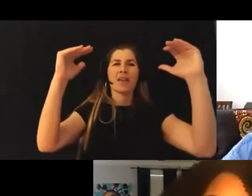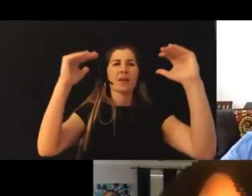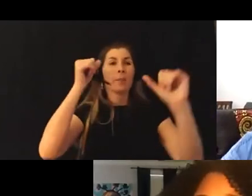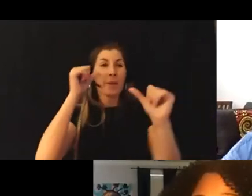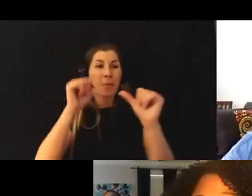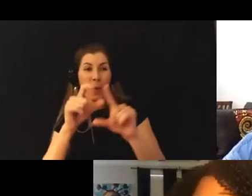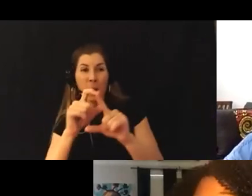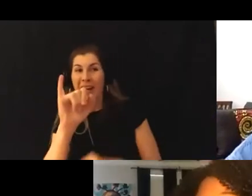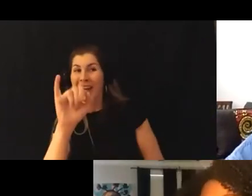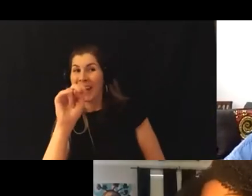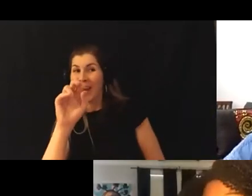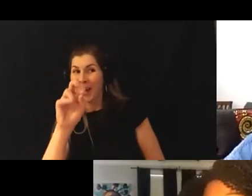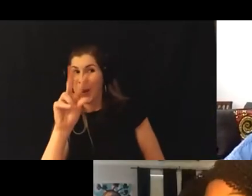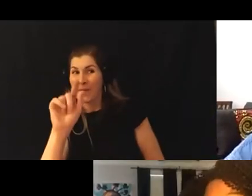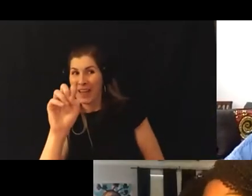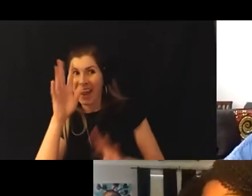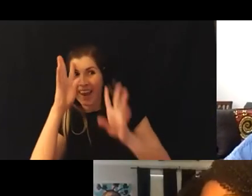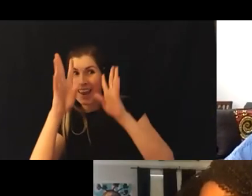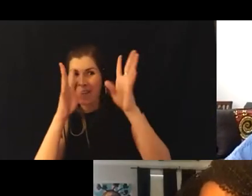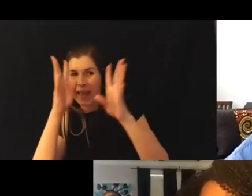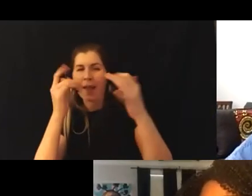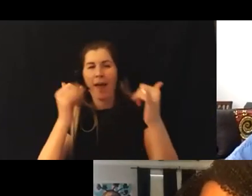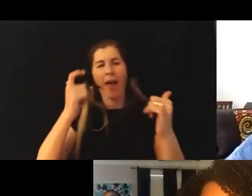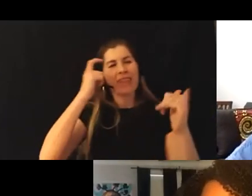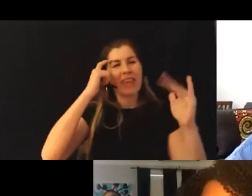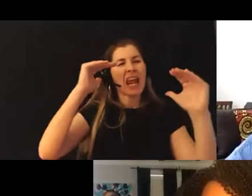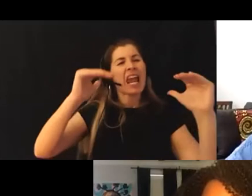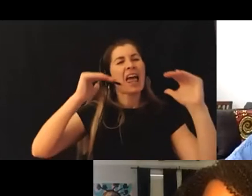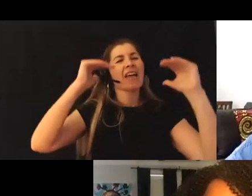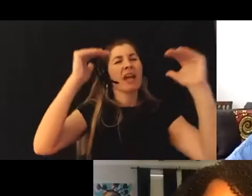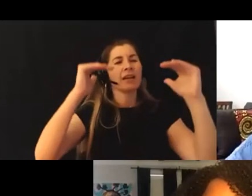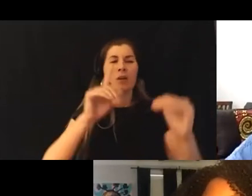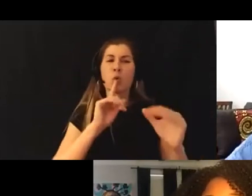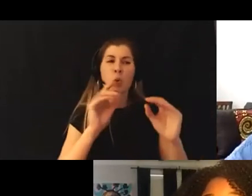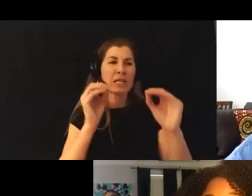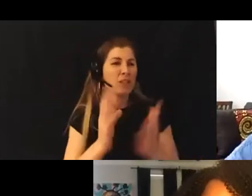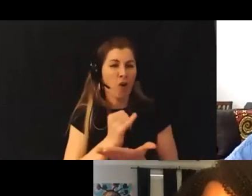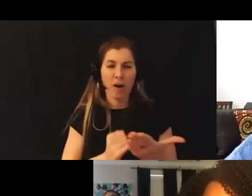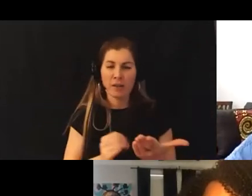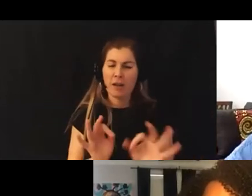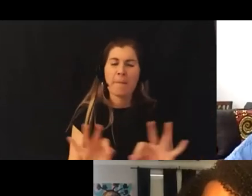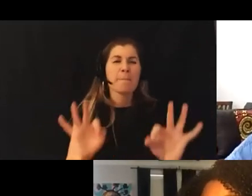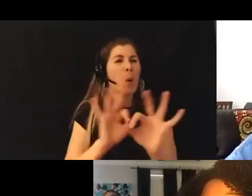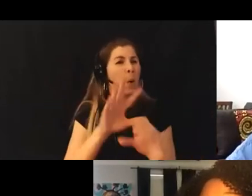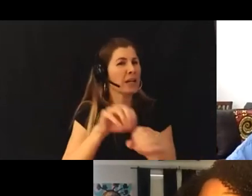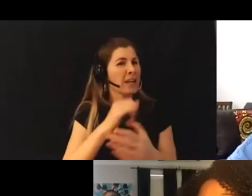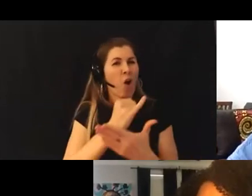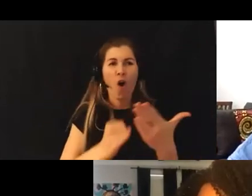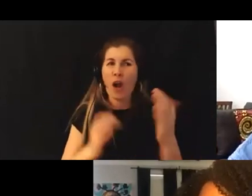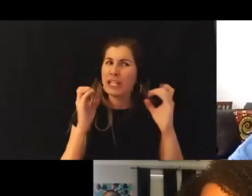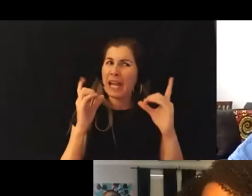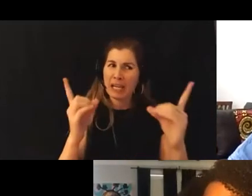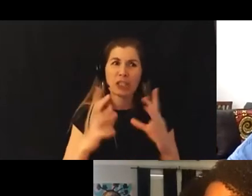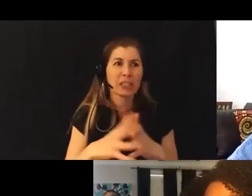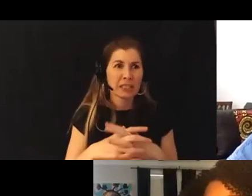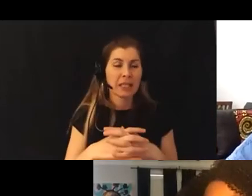innovate. And so, you know, teaching artists are such a fundamental part of the arts education system, but I keep